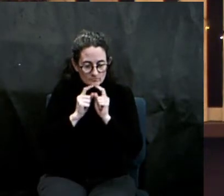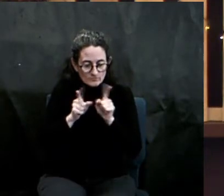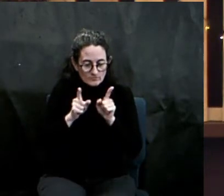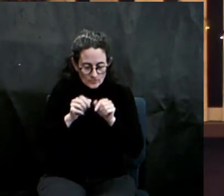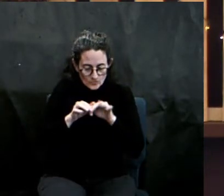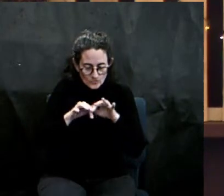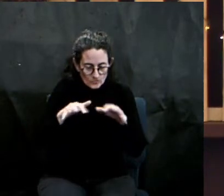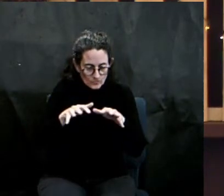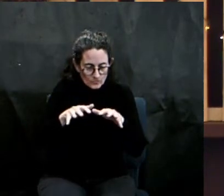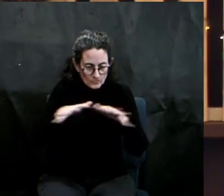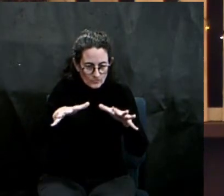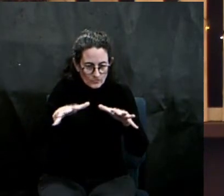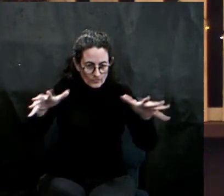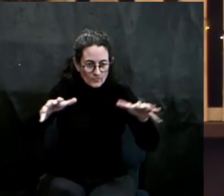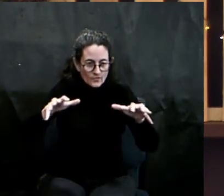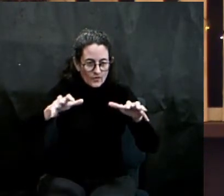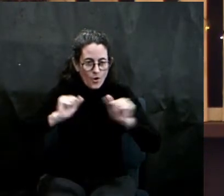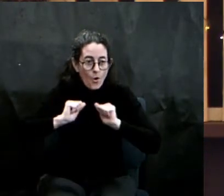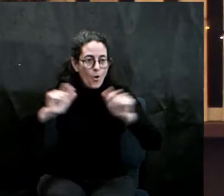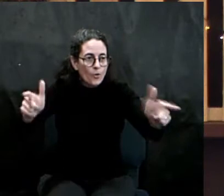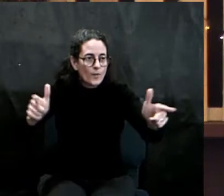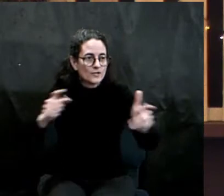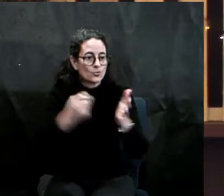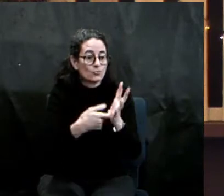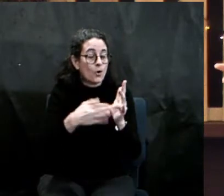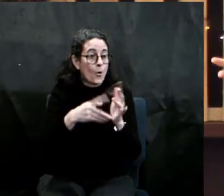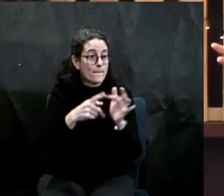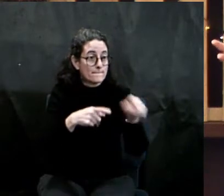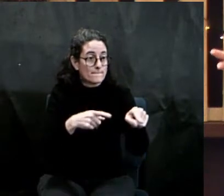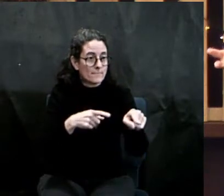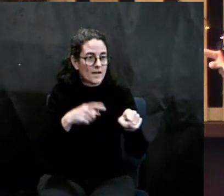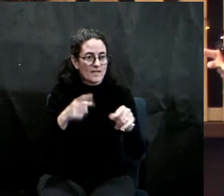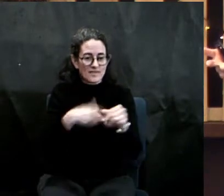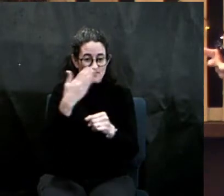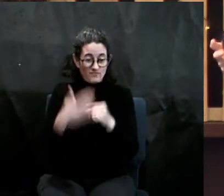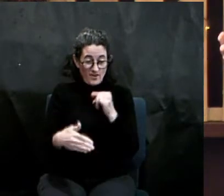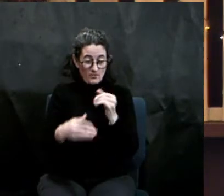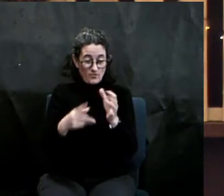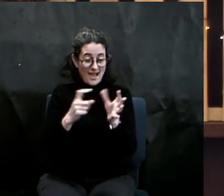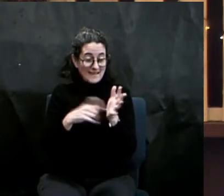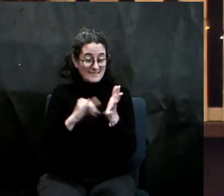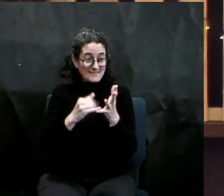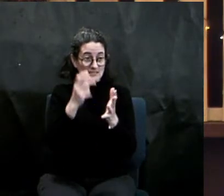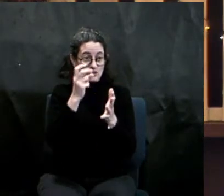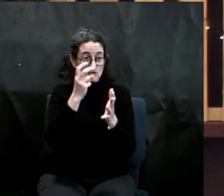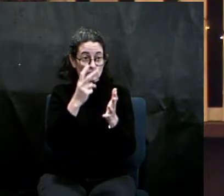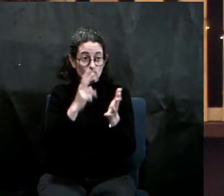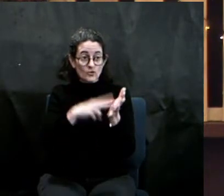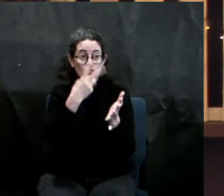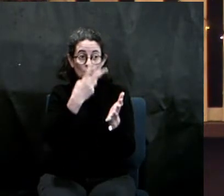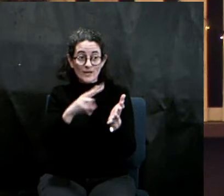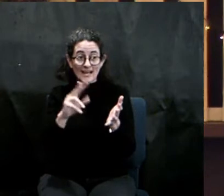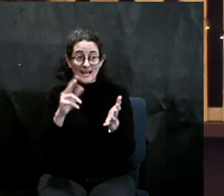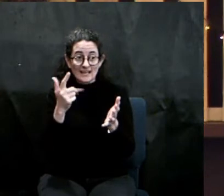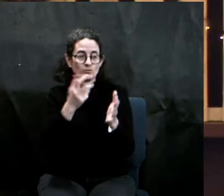to Rome. In fact, this final episode of Acts, Acts 28, shows us this spread of the